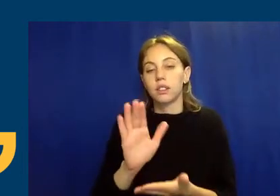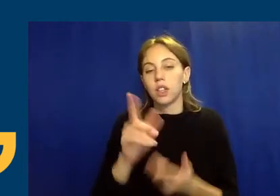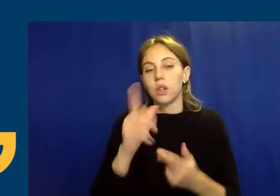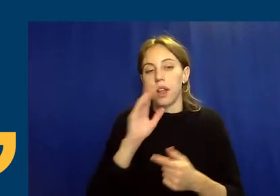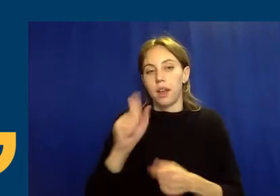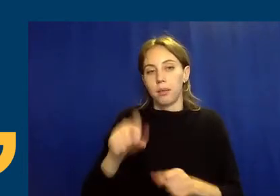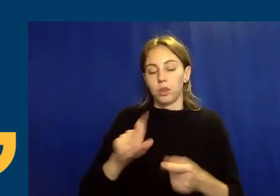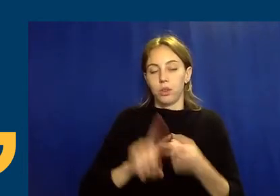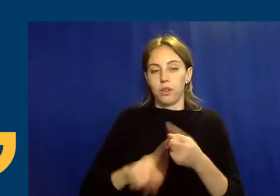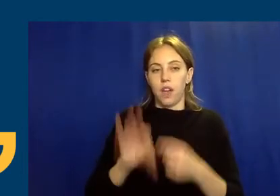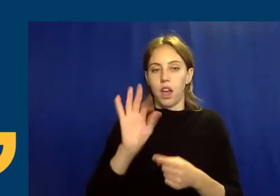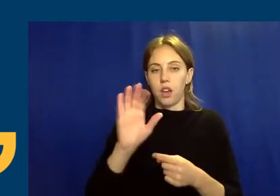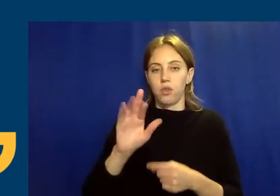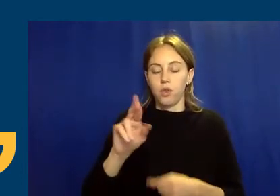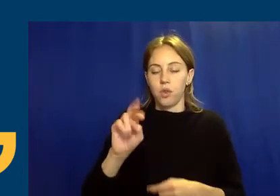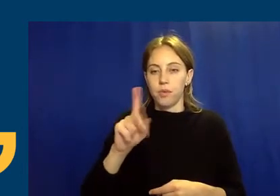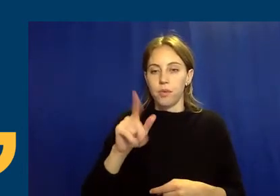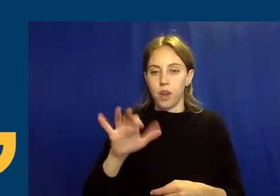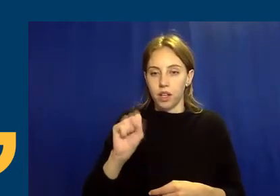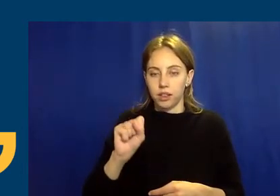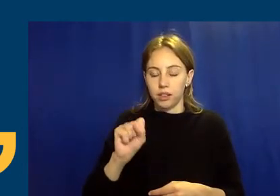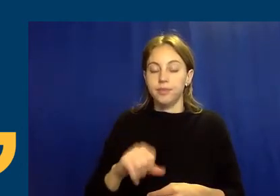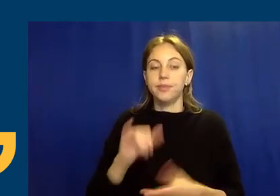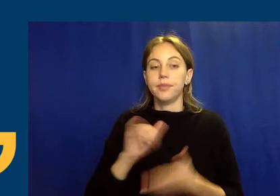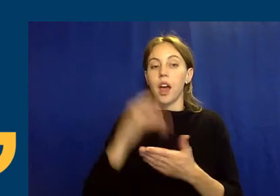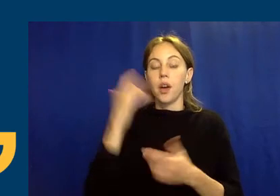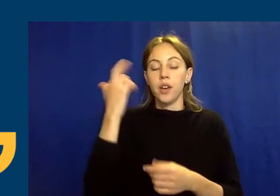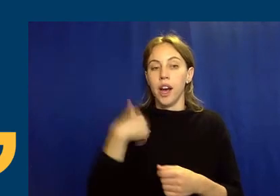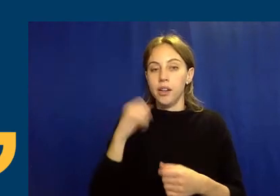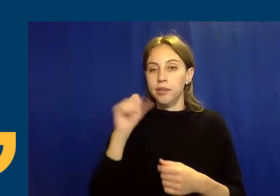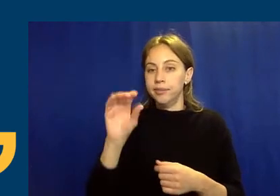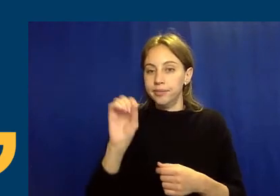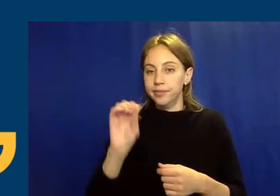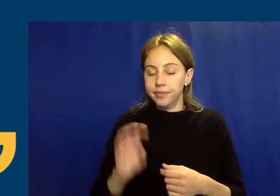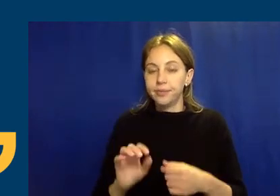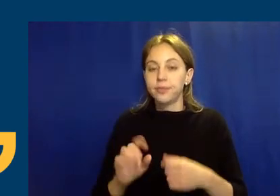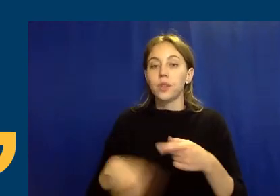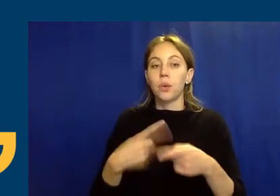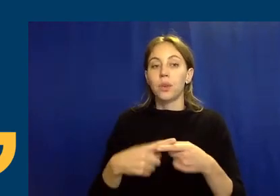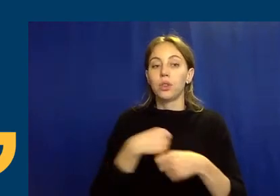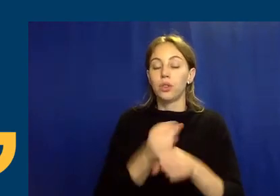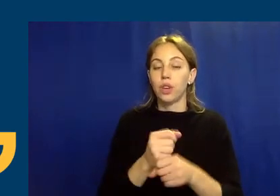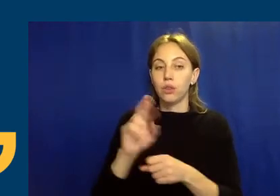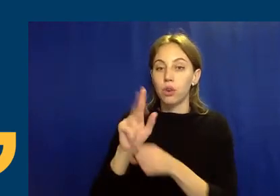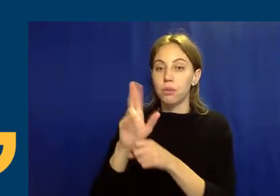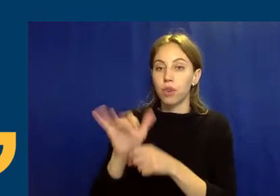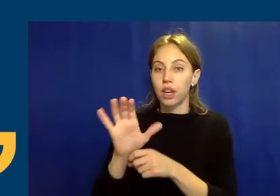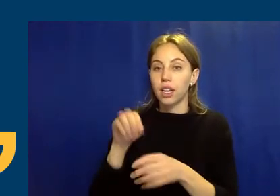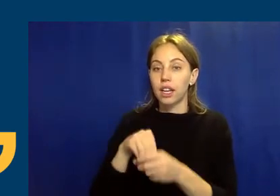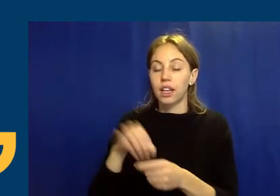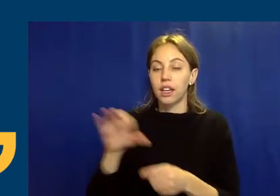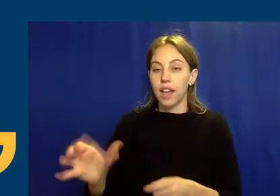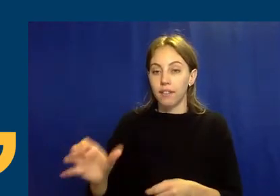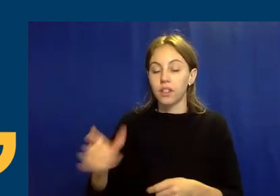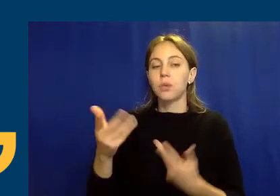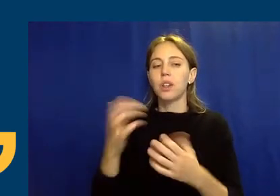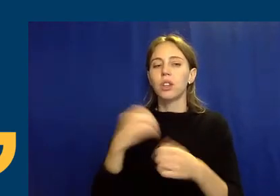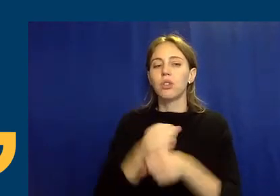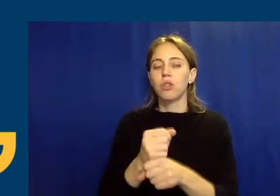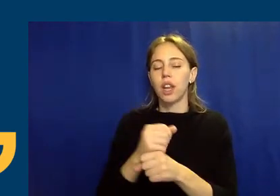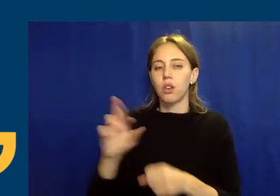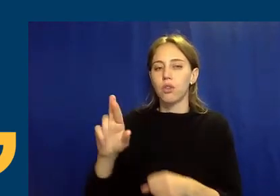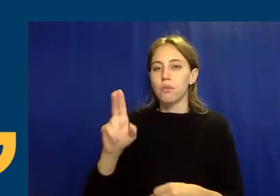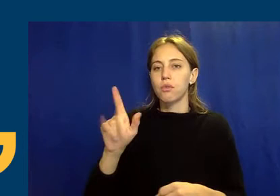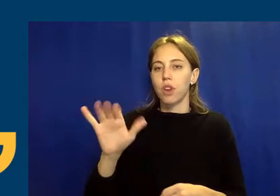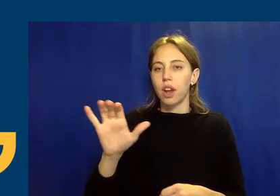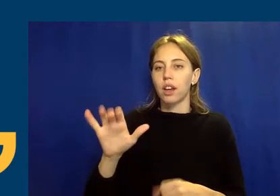your rubrics. And so the reason that I tell you that is because when you're creating a rubric in Canvas, you want to create a rubric with that